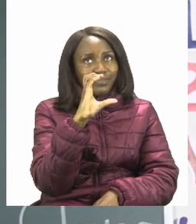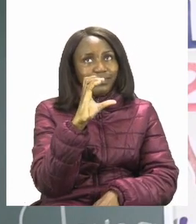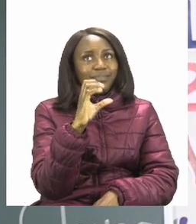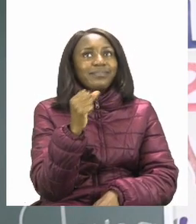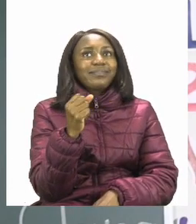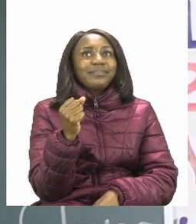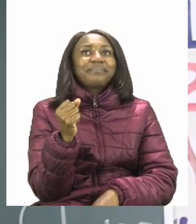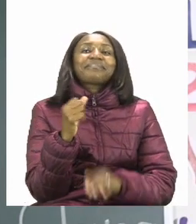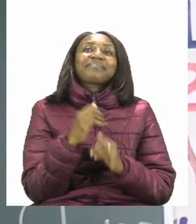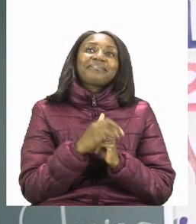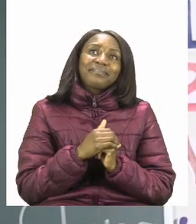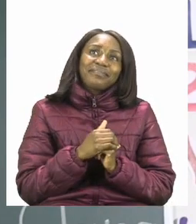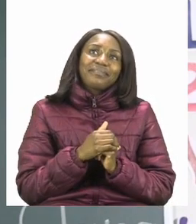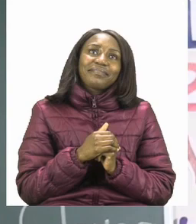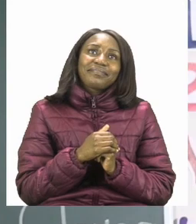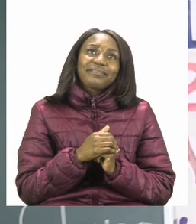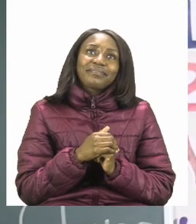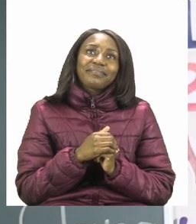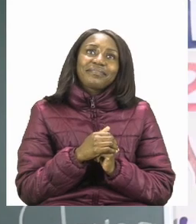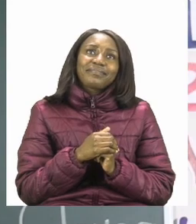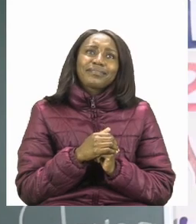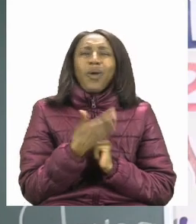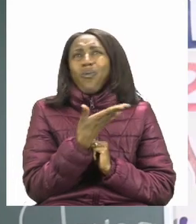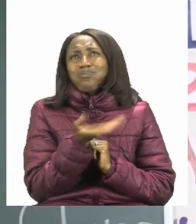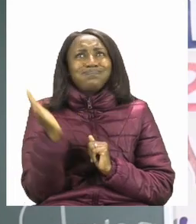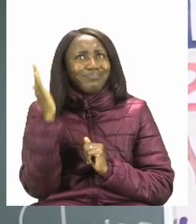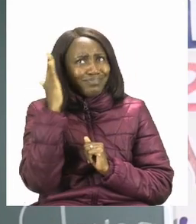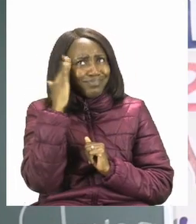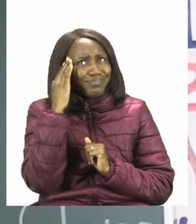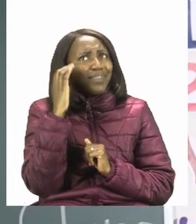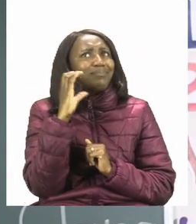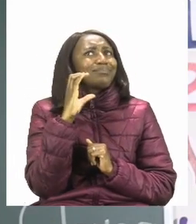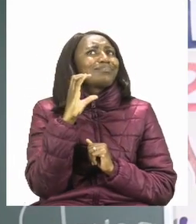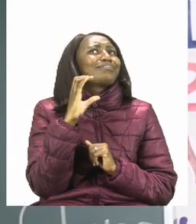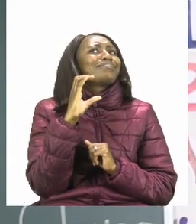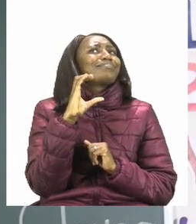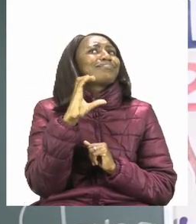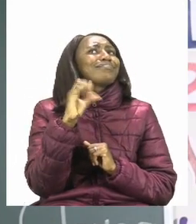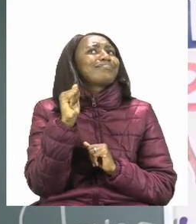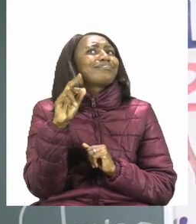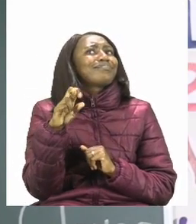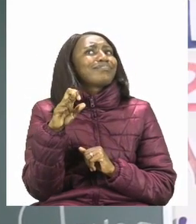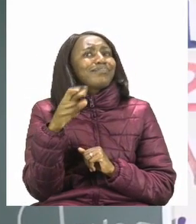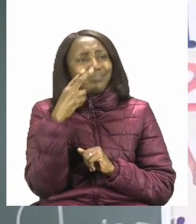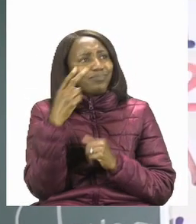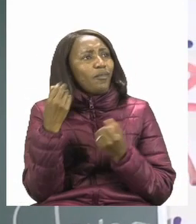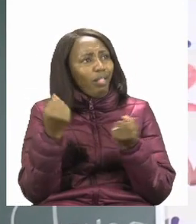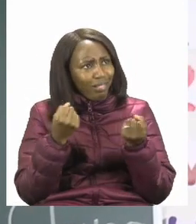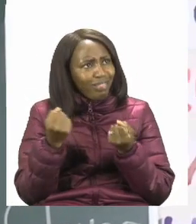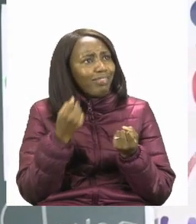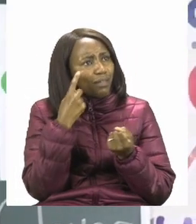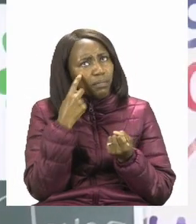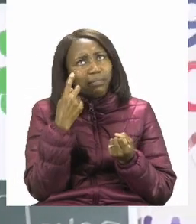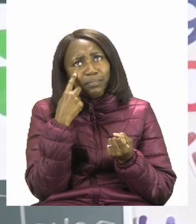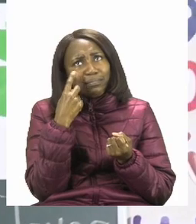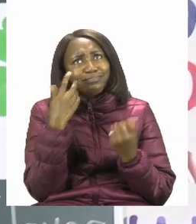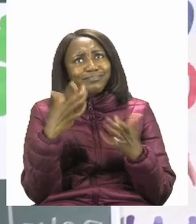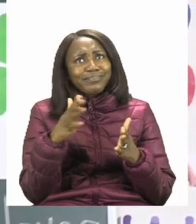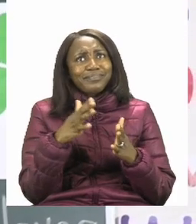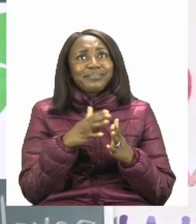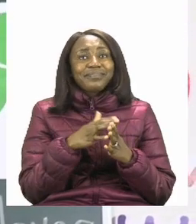we definitely all know cars because I'm sure we have seen at least one in our lives. Then we have the